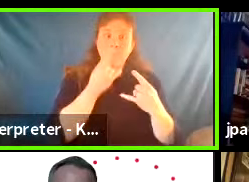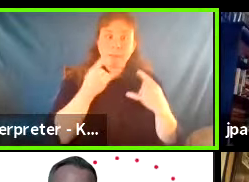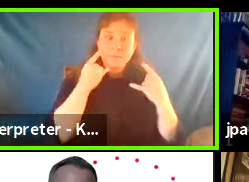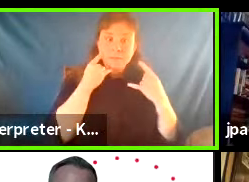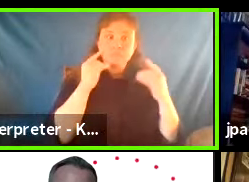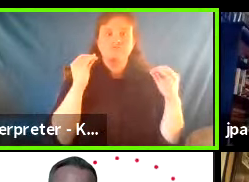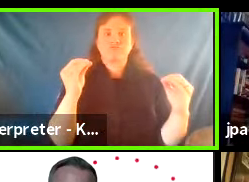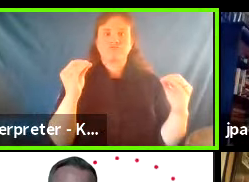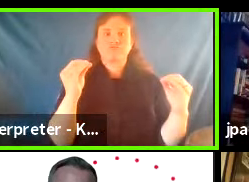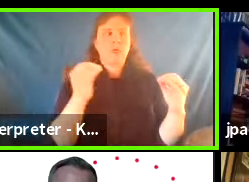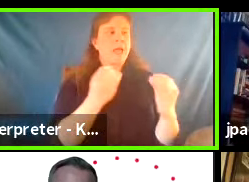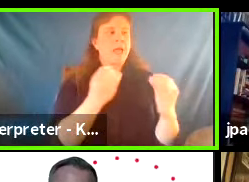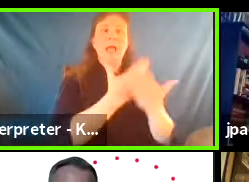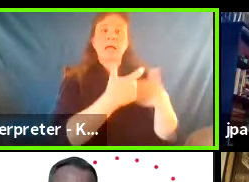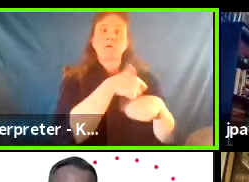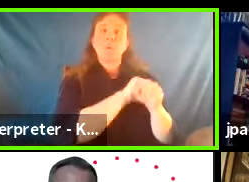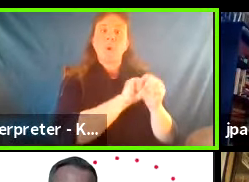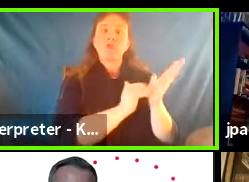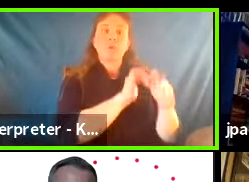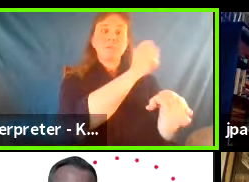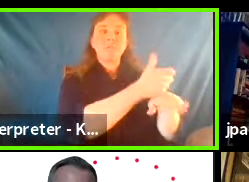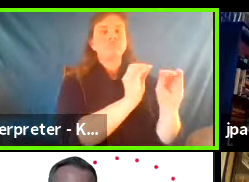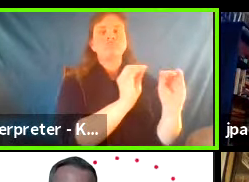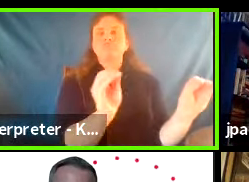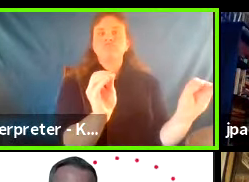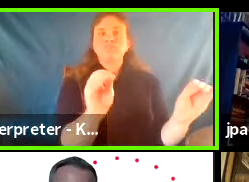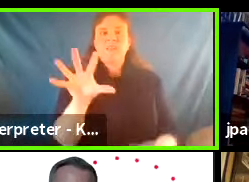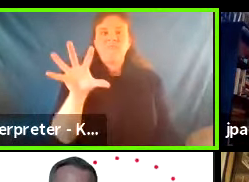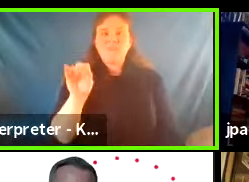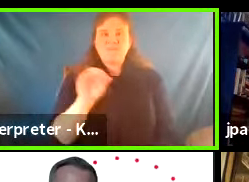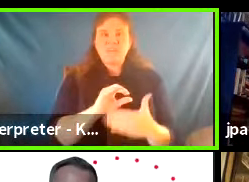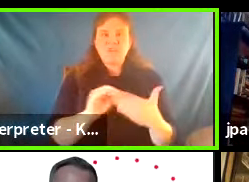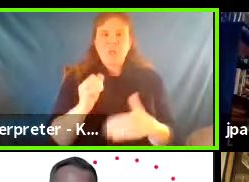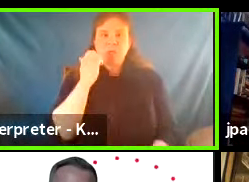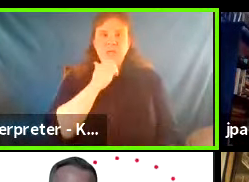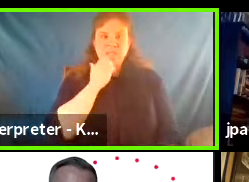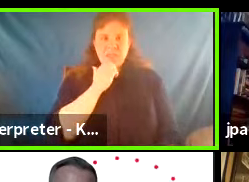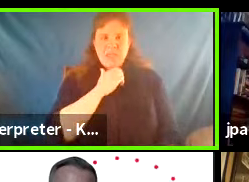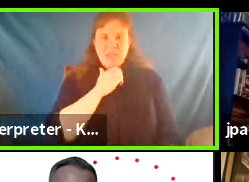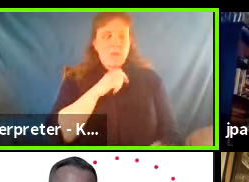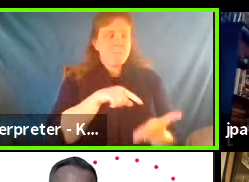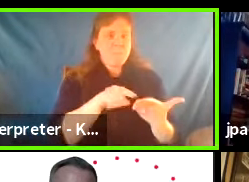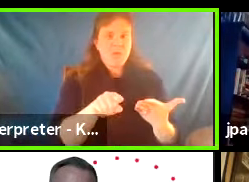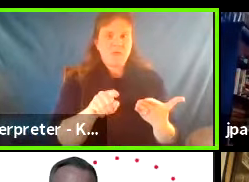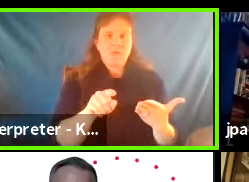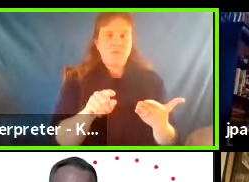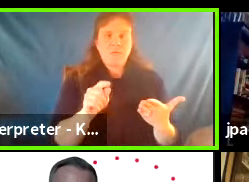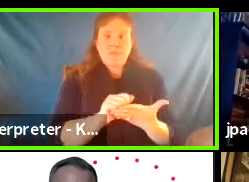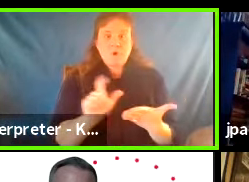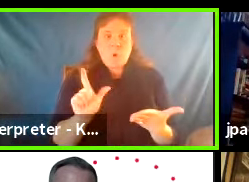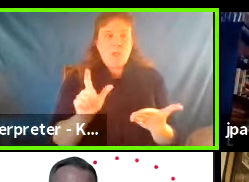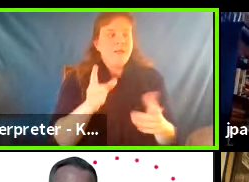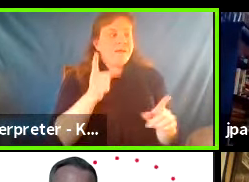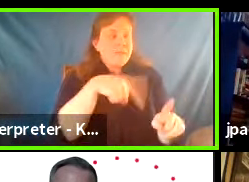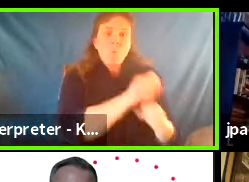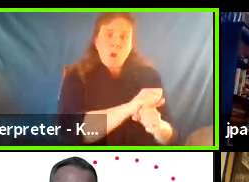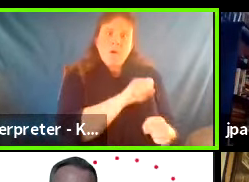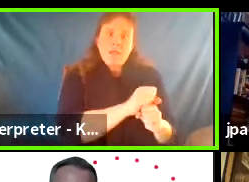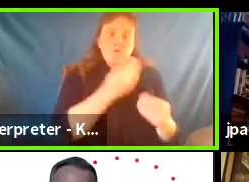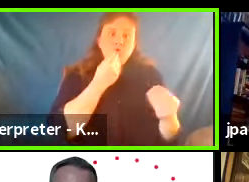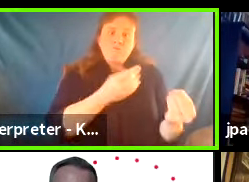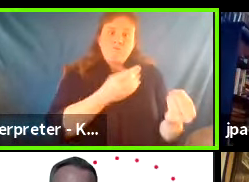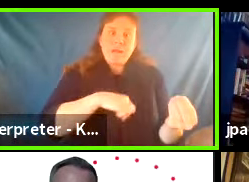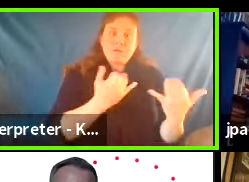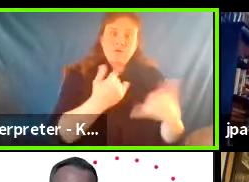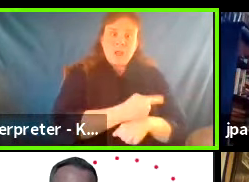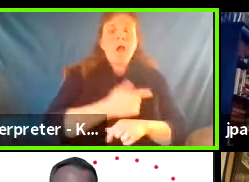is $50 a day pay. They are working to feed us today. My mother can wear a mask. She